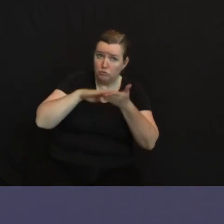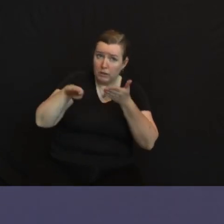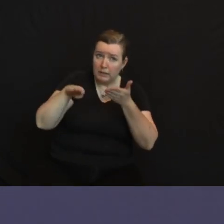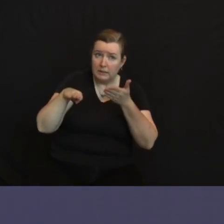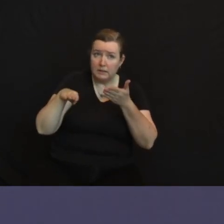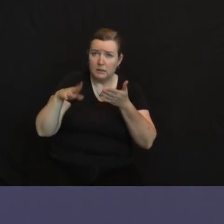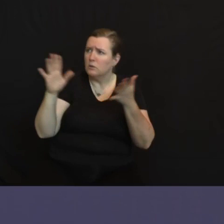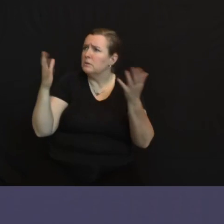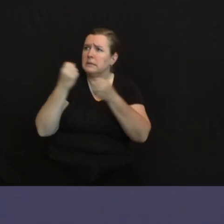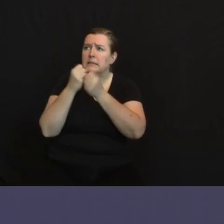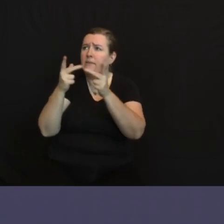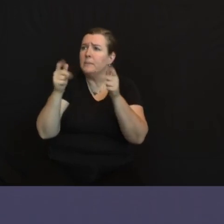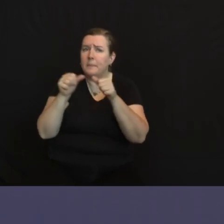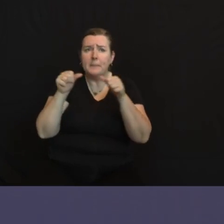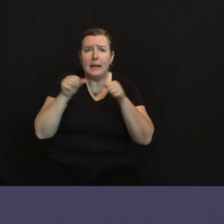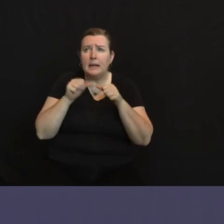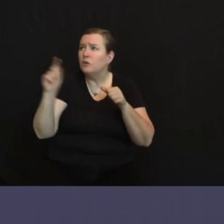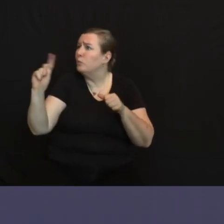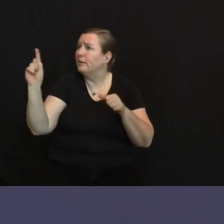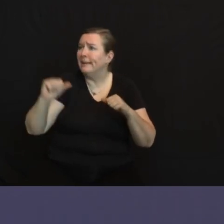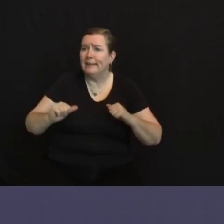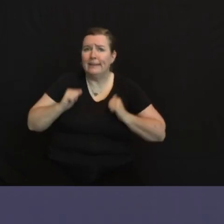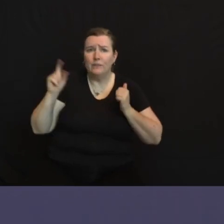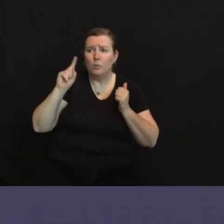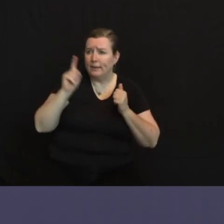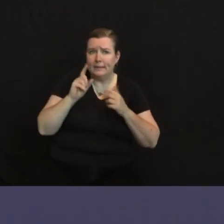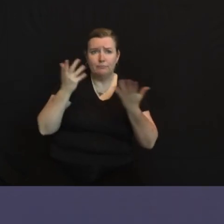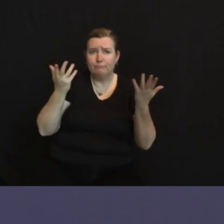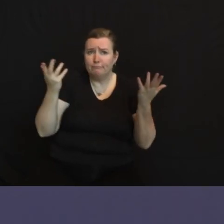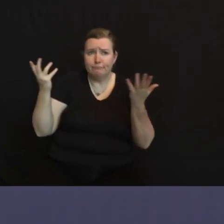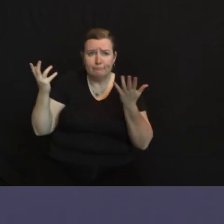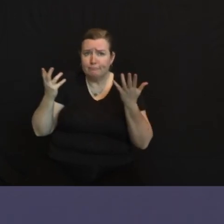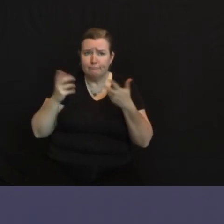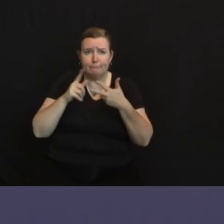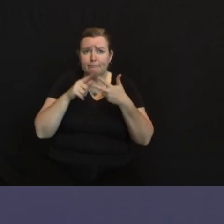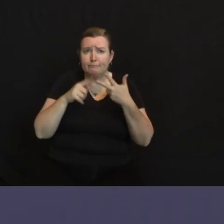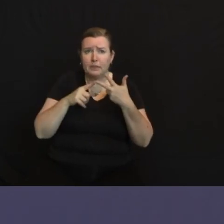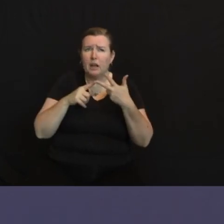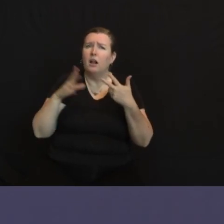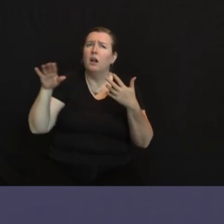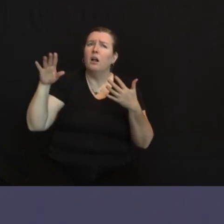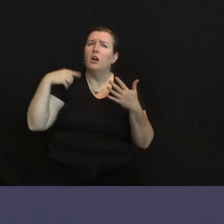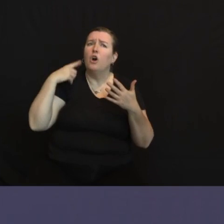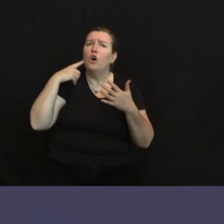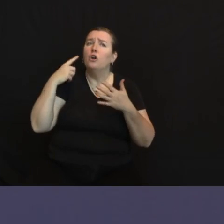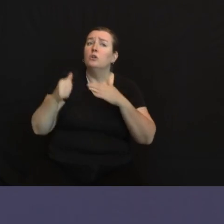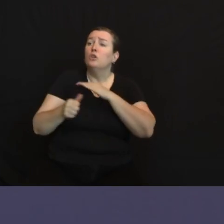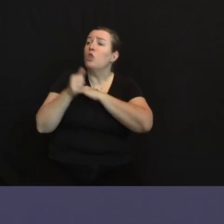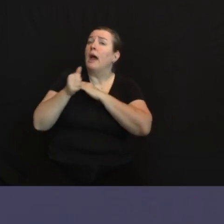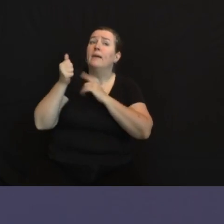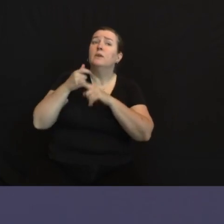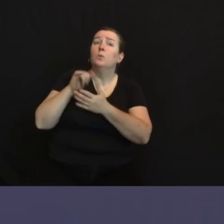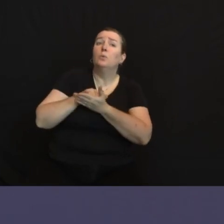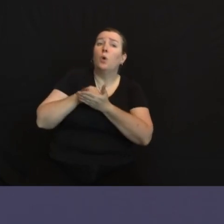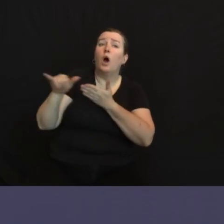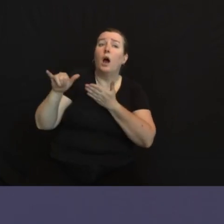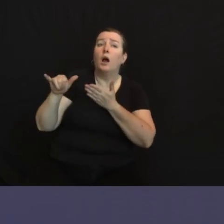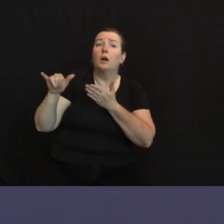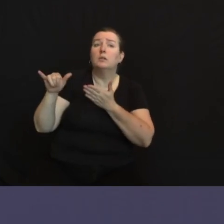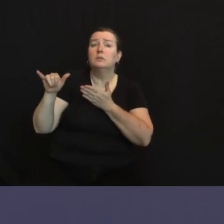people find housing? And finally, from Dan Modinos, there have been threats from the New York Stock Exchange that if the proposed tax